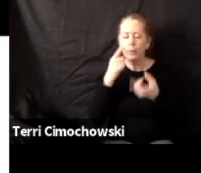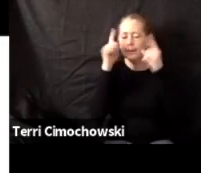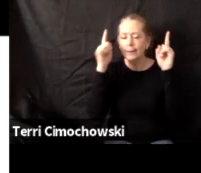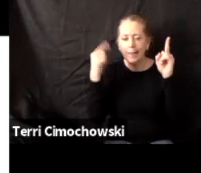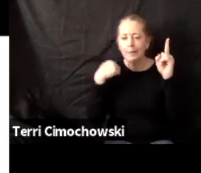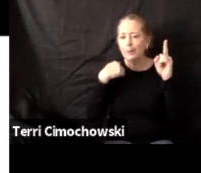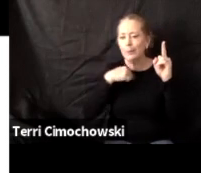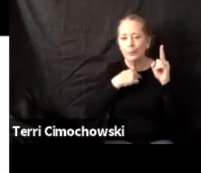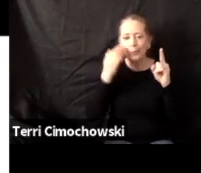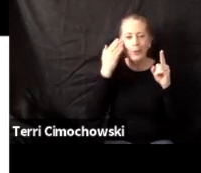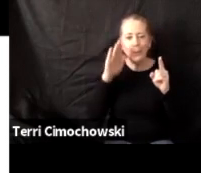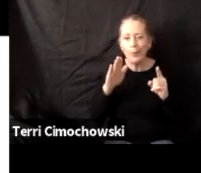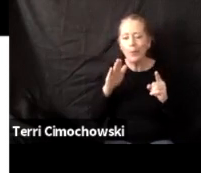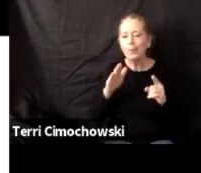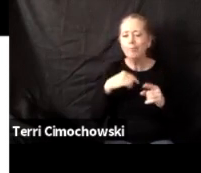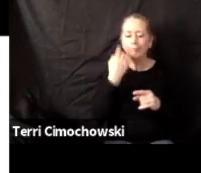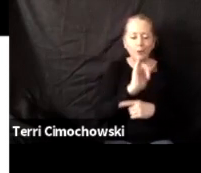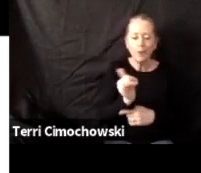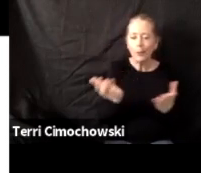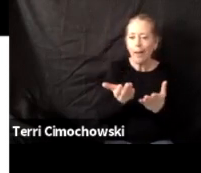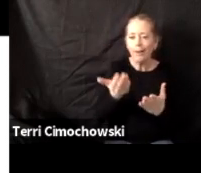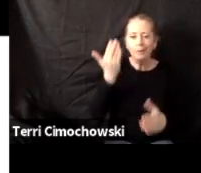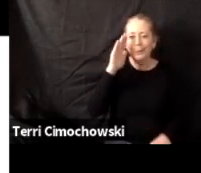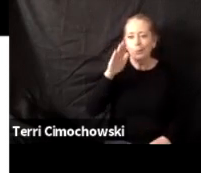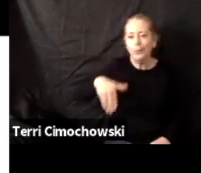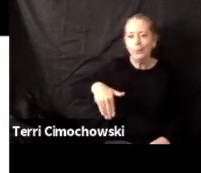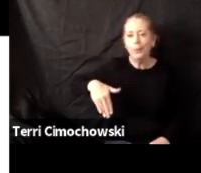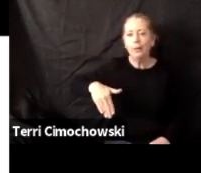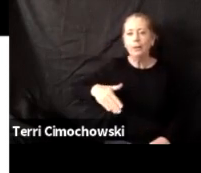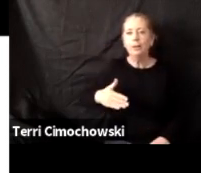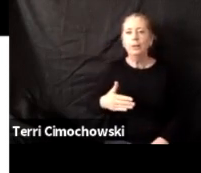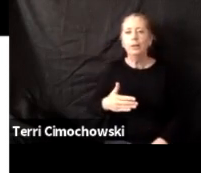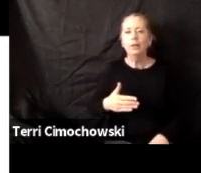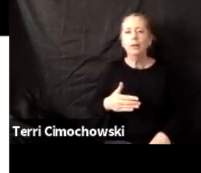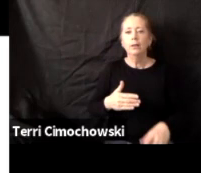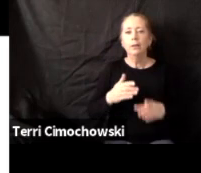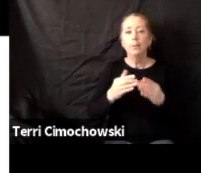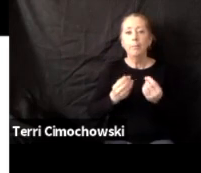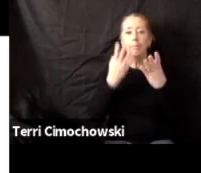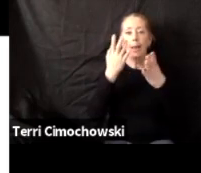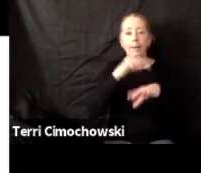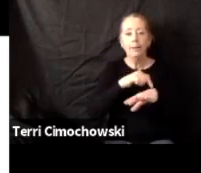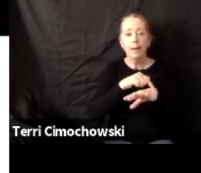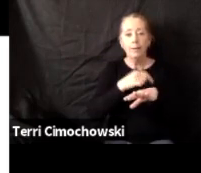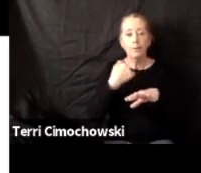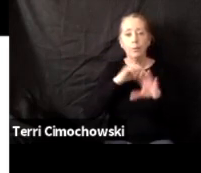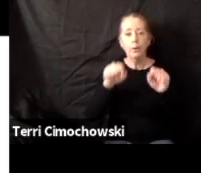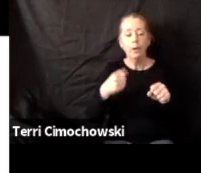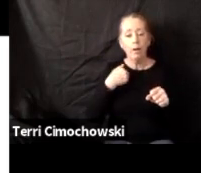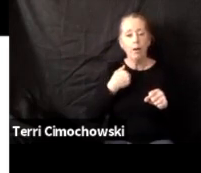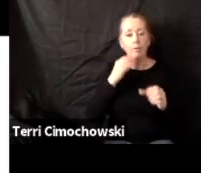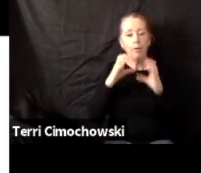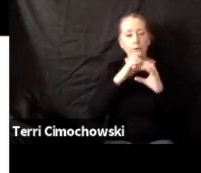exactly sure what that looks like, and it's hard to give a blanket answer for special education, but in many situations we can have that conversation of what will